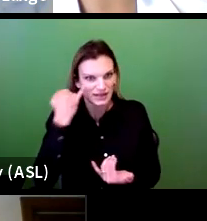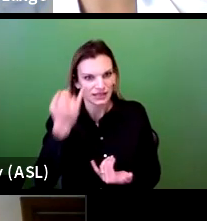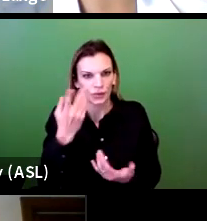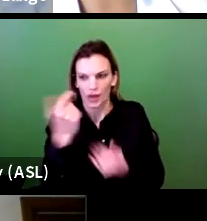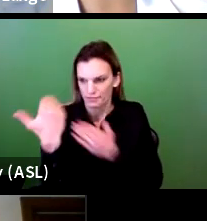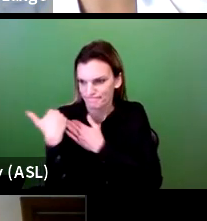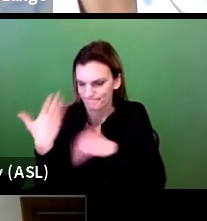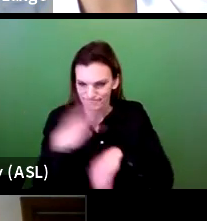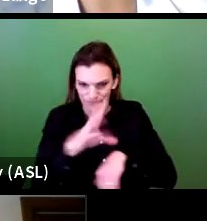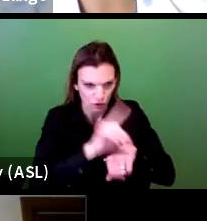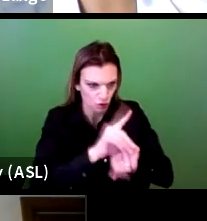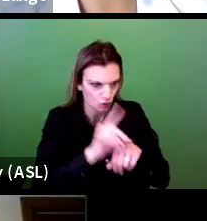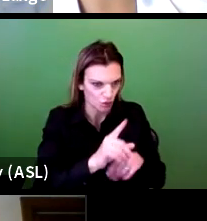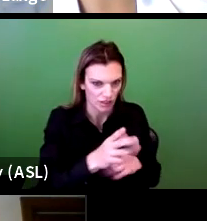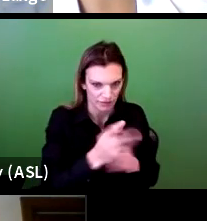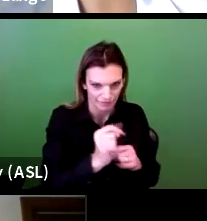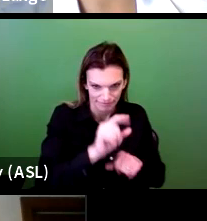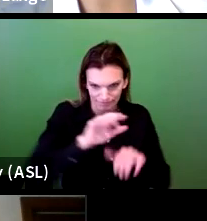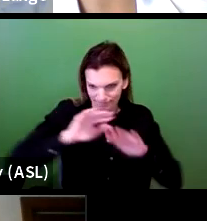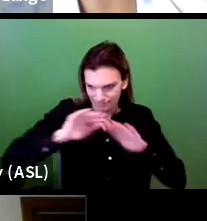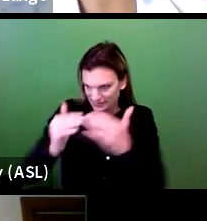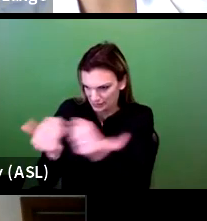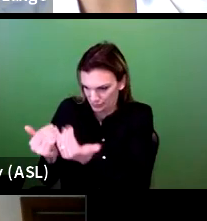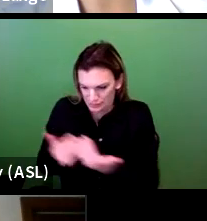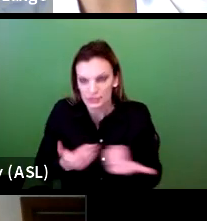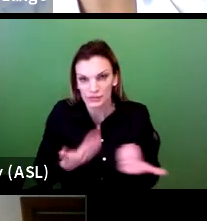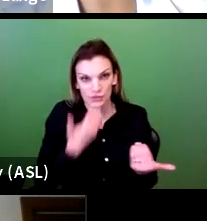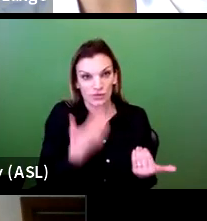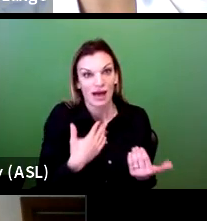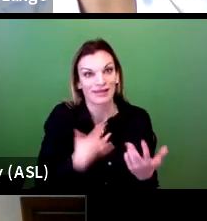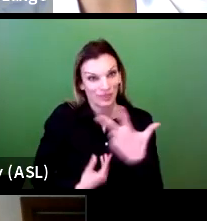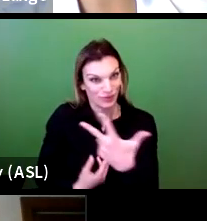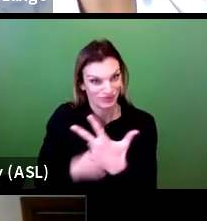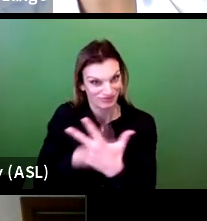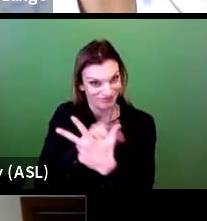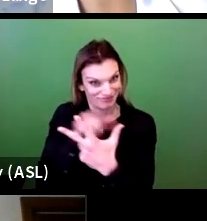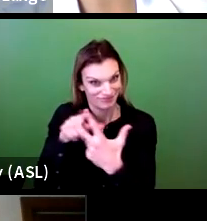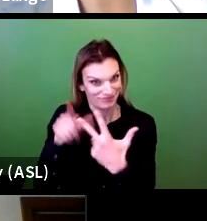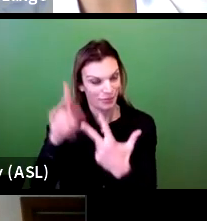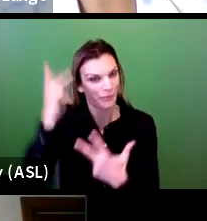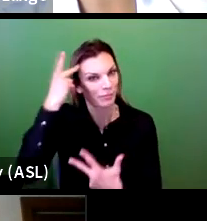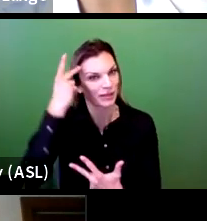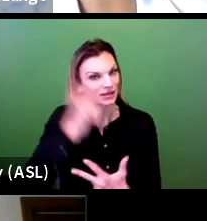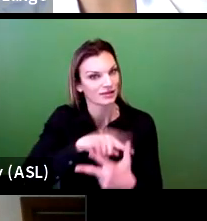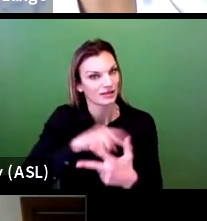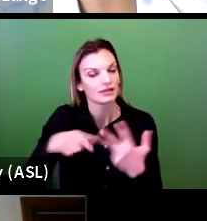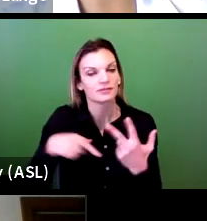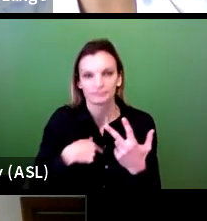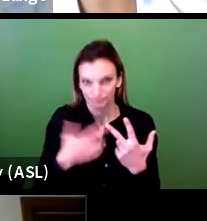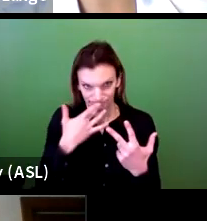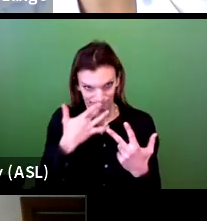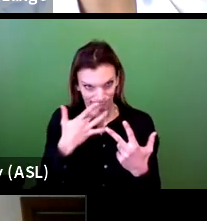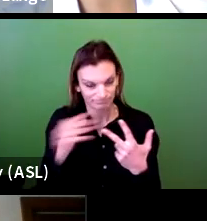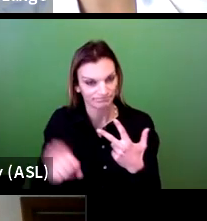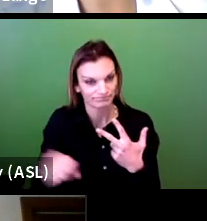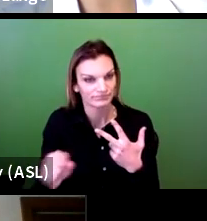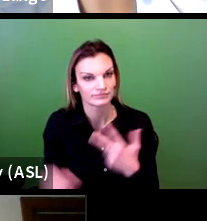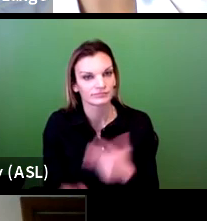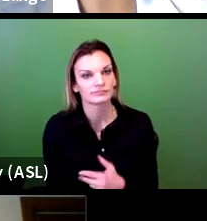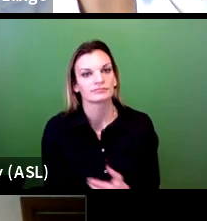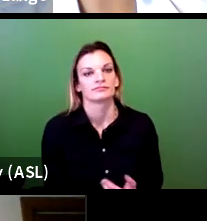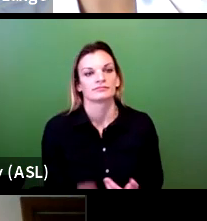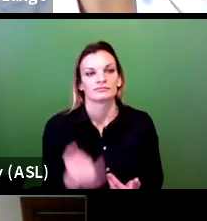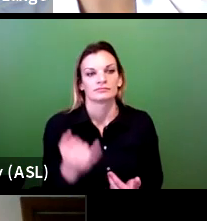that, and I like the approach of 3. And I think that we may come into contact where people maybe of the